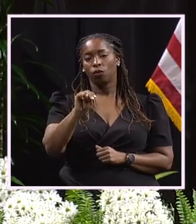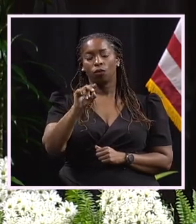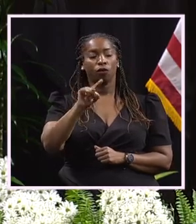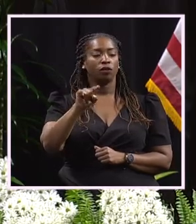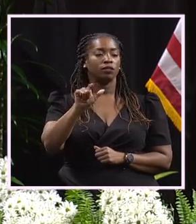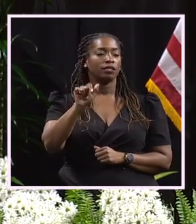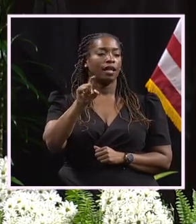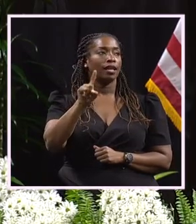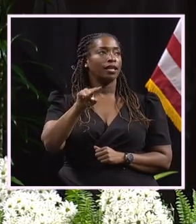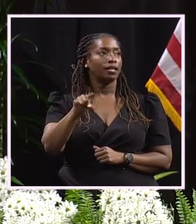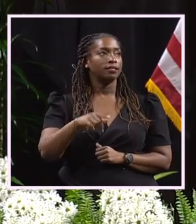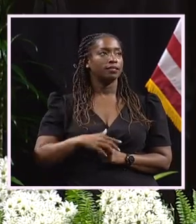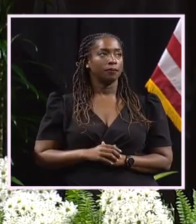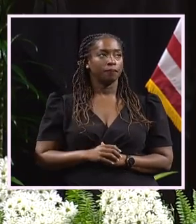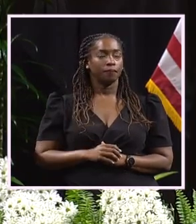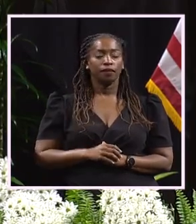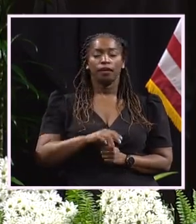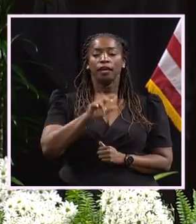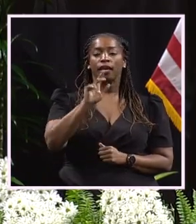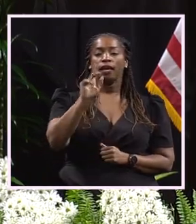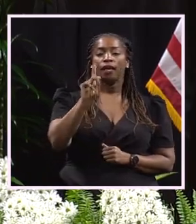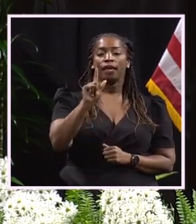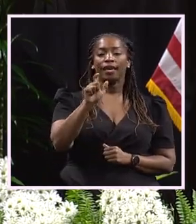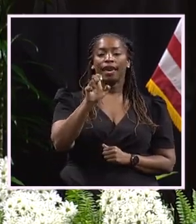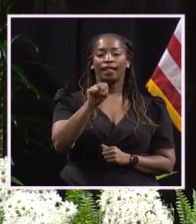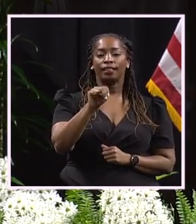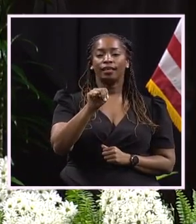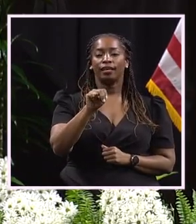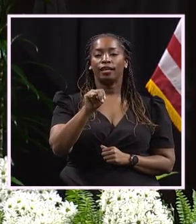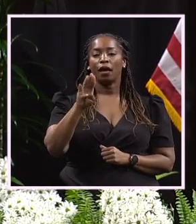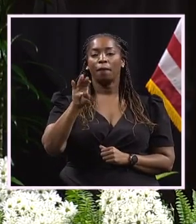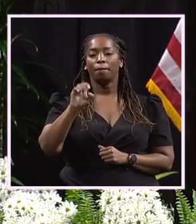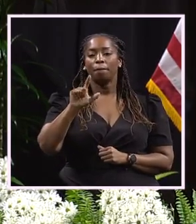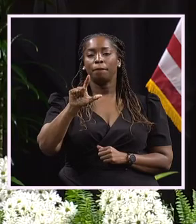Belzer. Caitlin Ann Belzer.